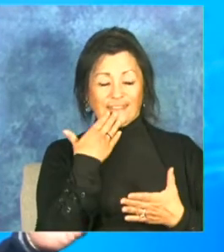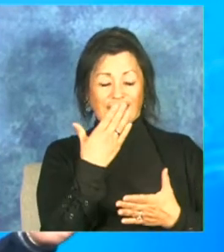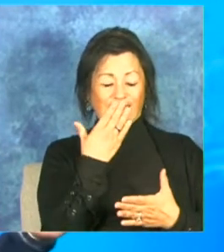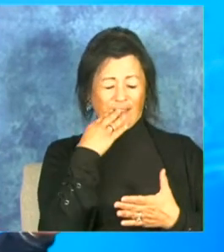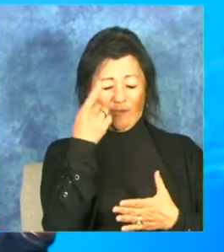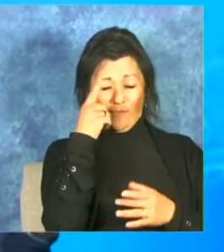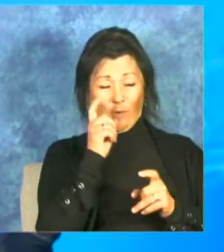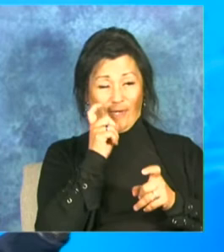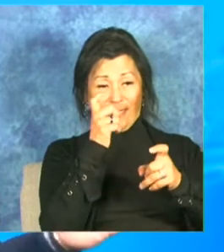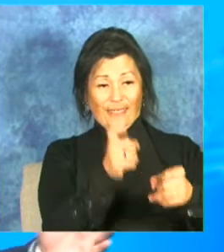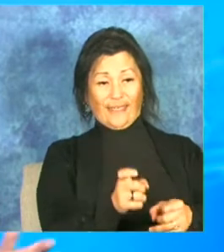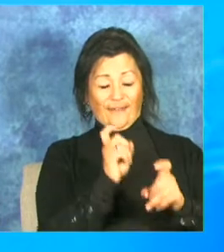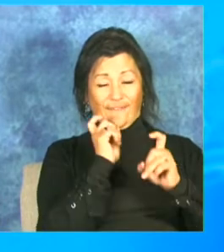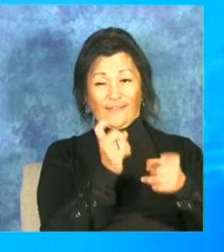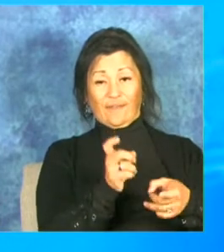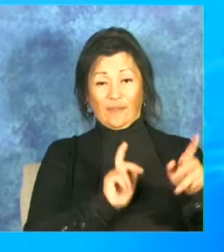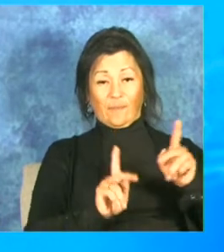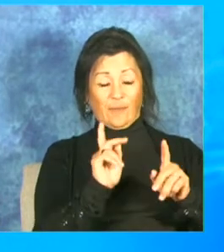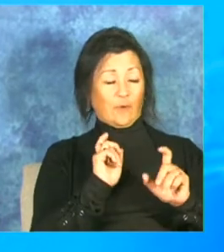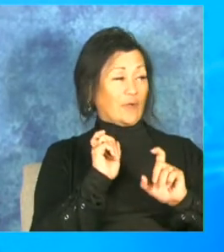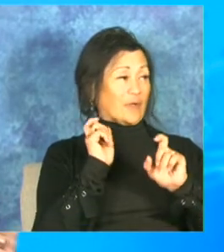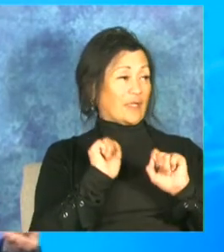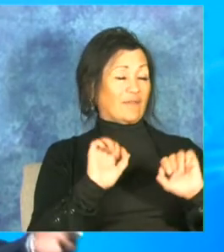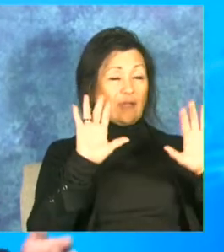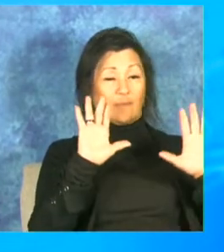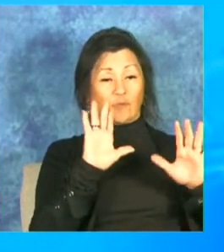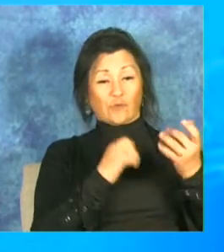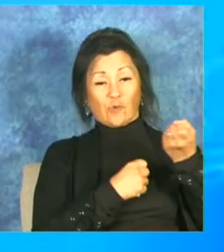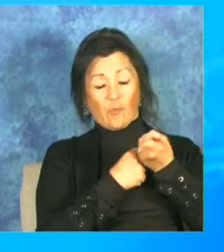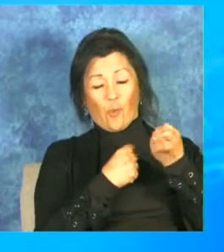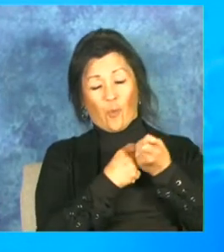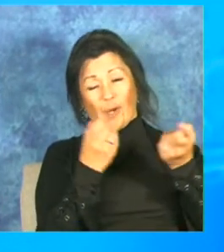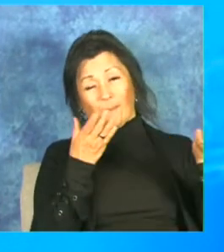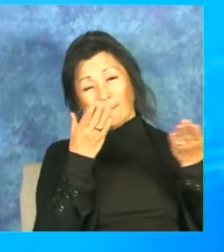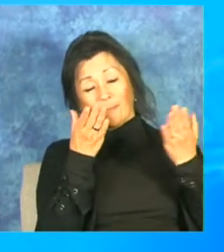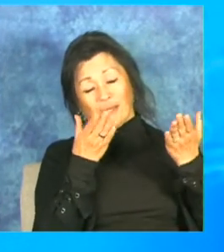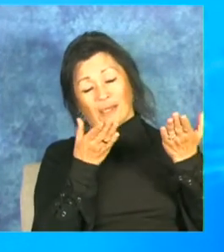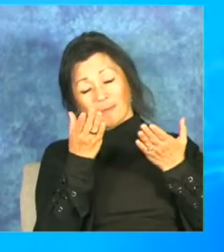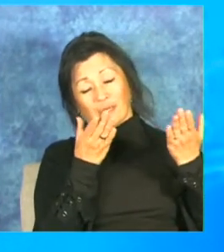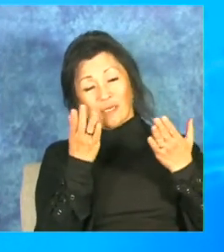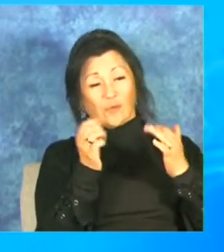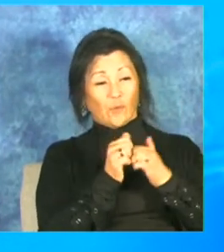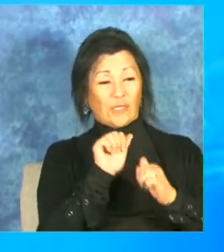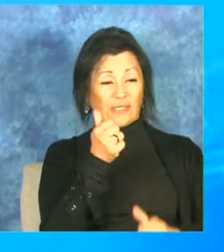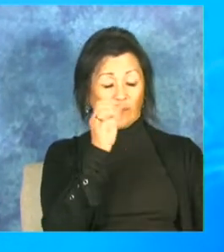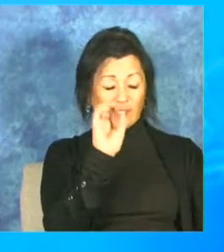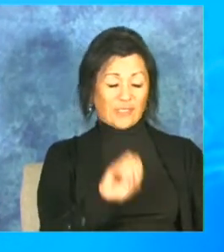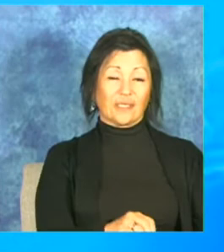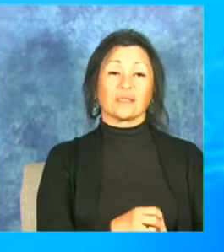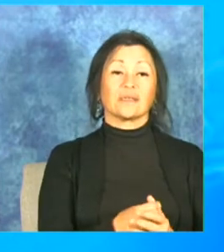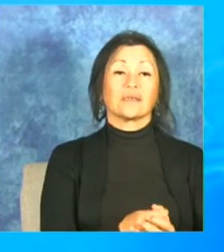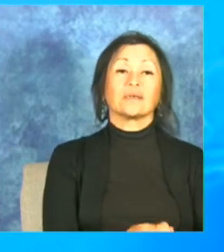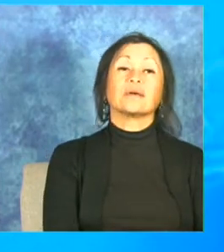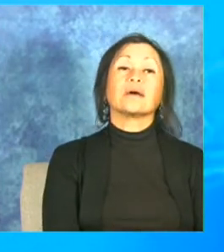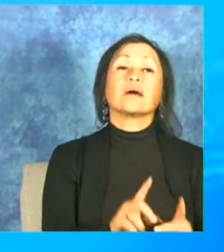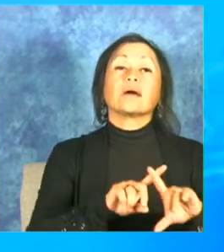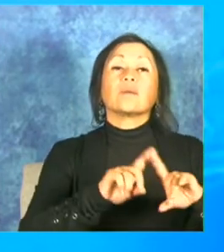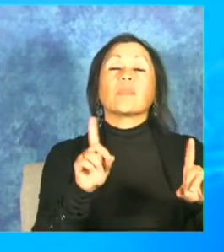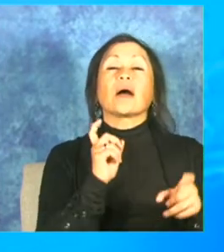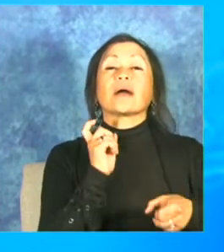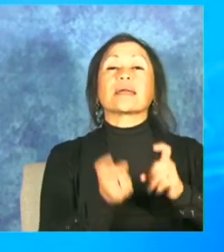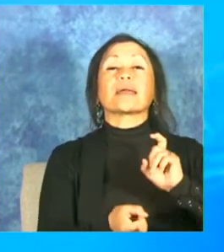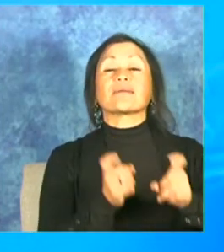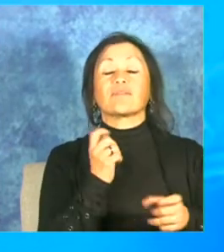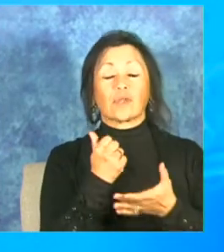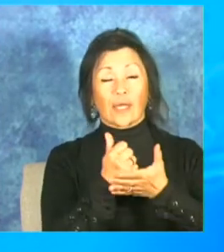the gifts that these people give, not only to the support of the ministries here through their tithing, but to the gifts to